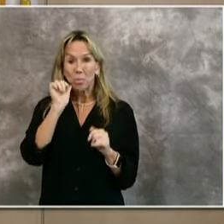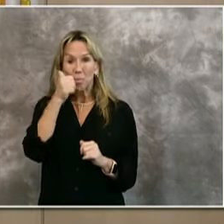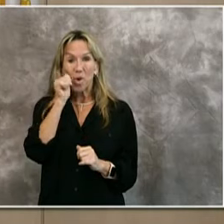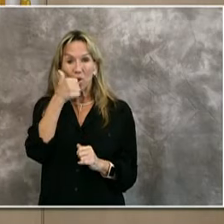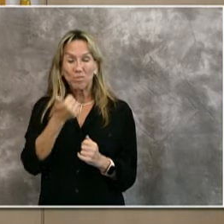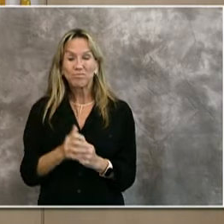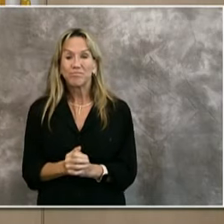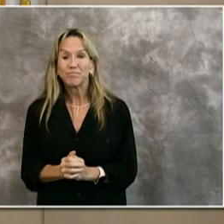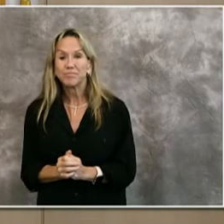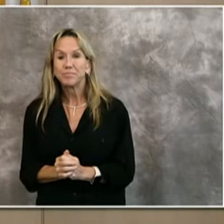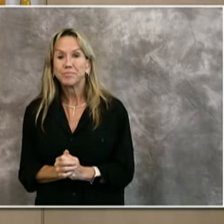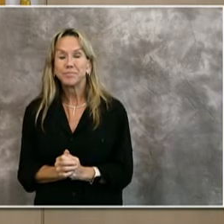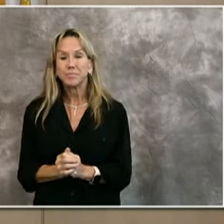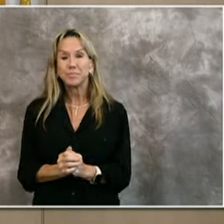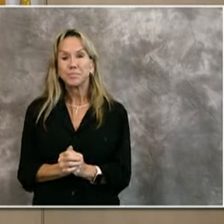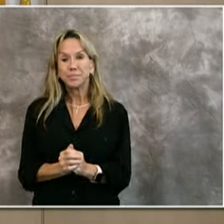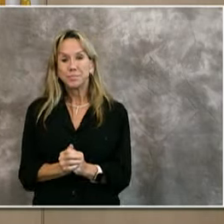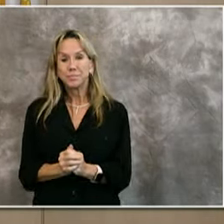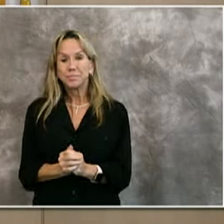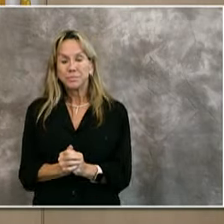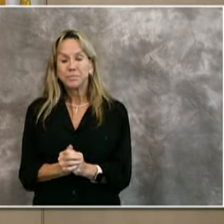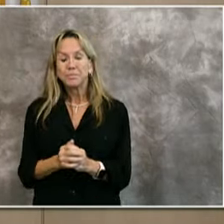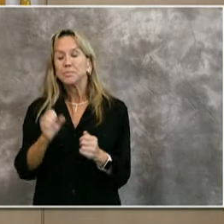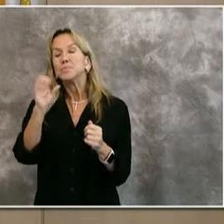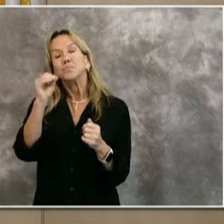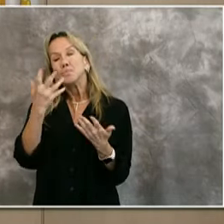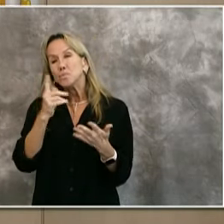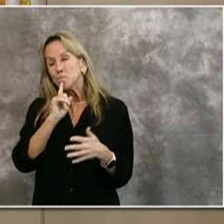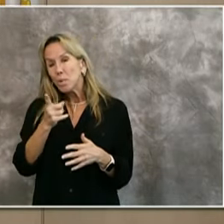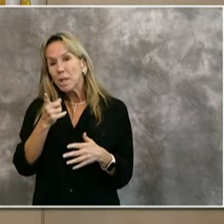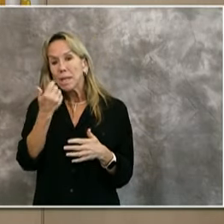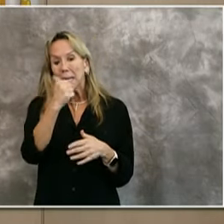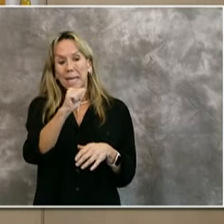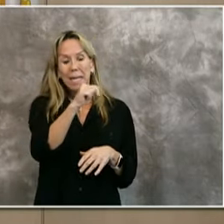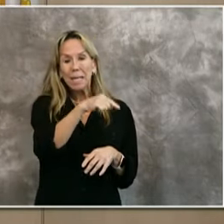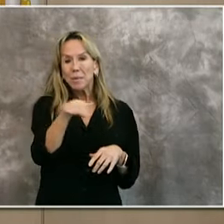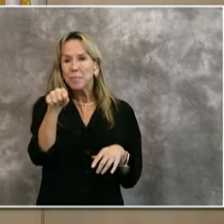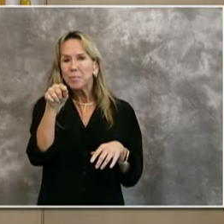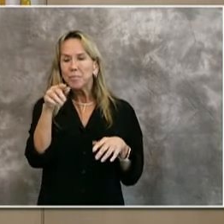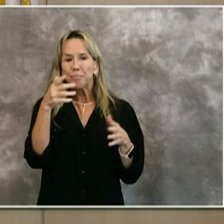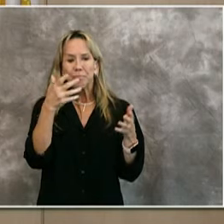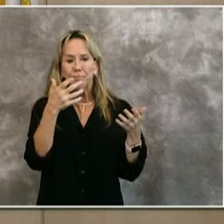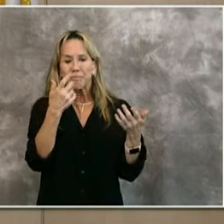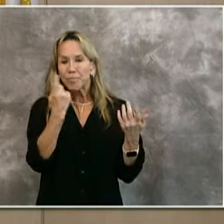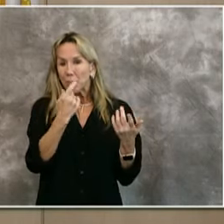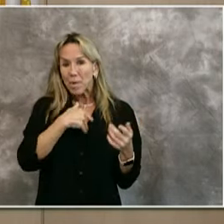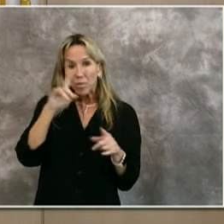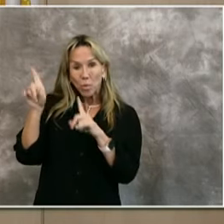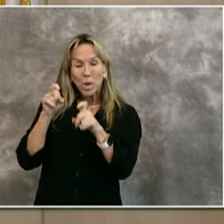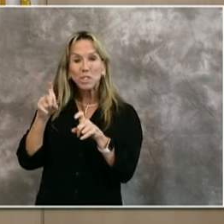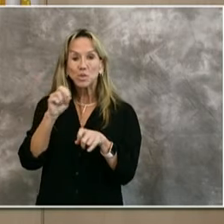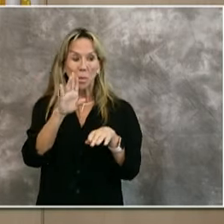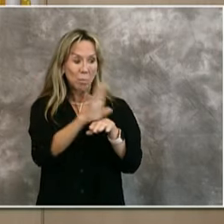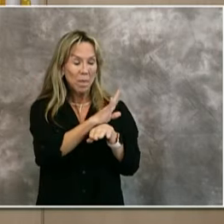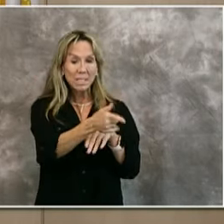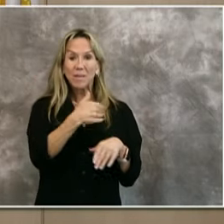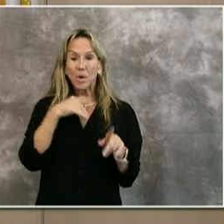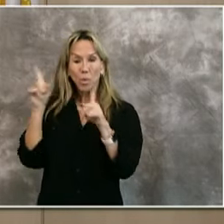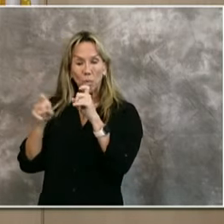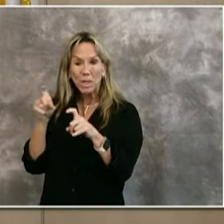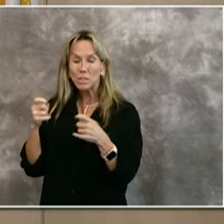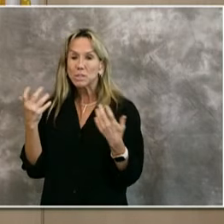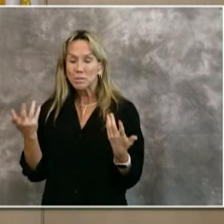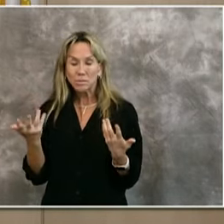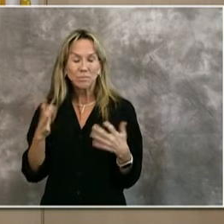tomorrow. So if individuals or businesses rather have questions, but our Department